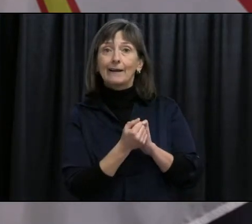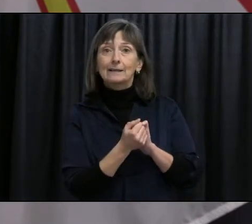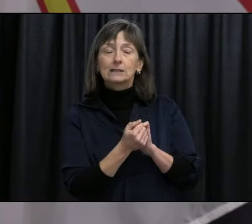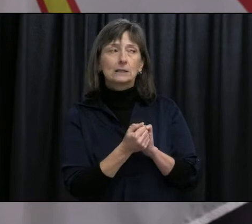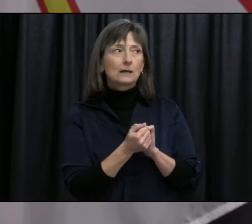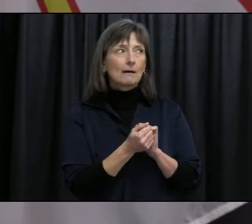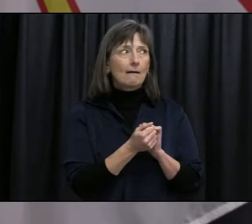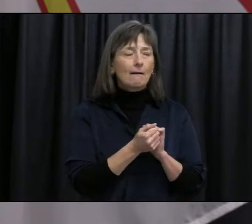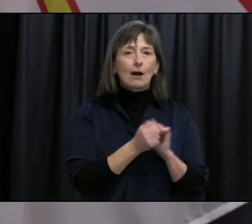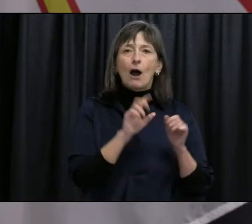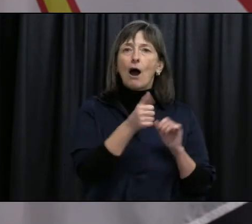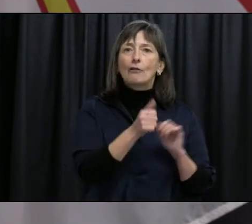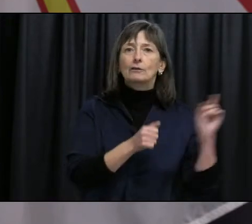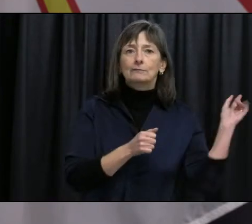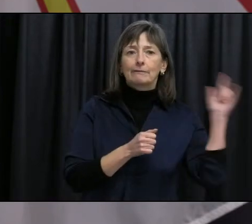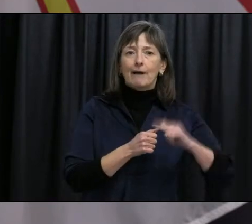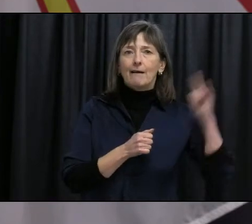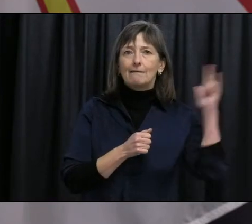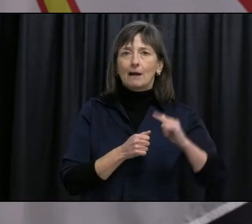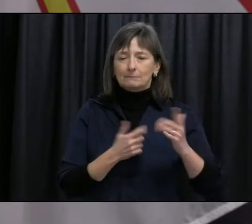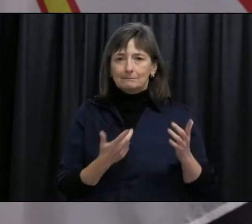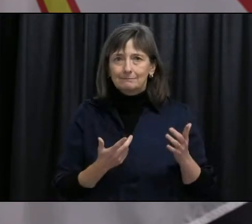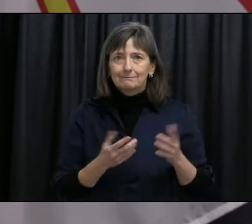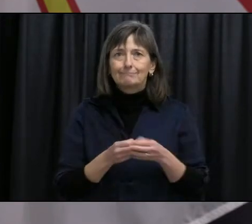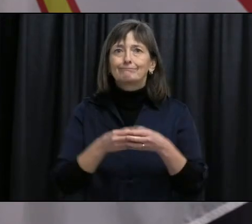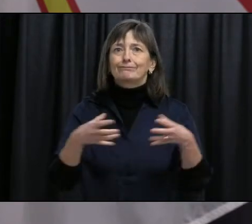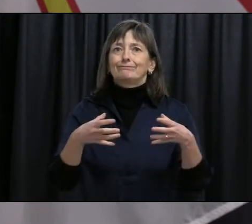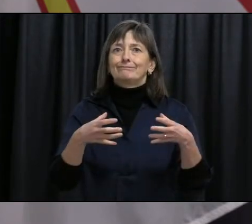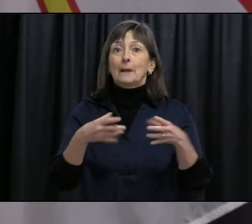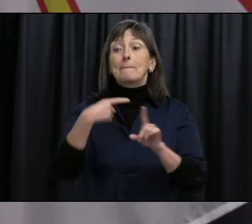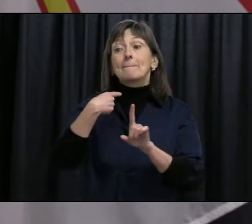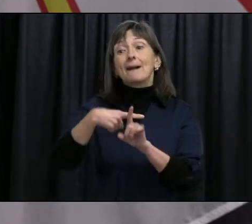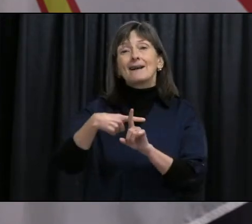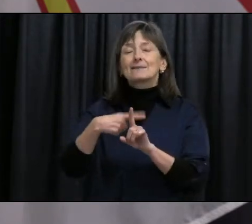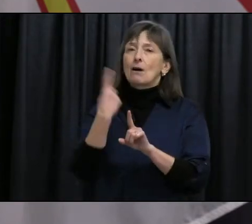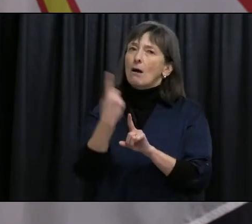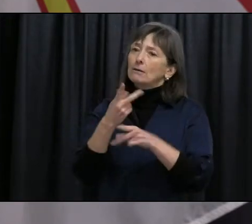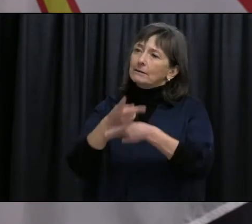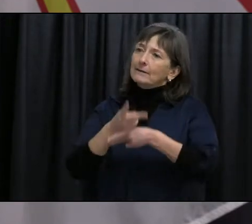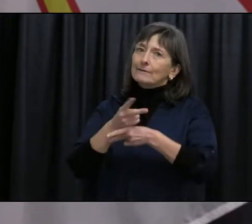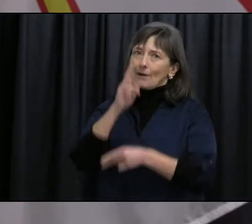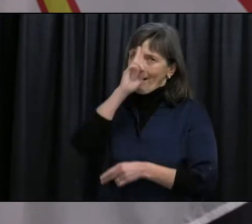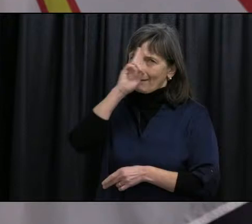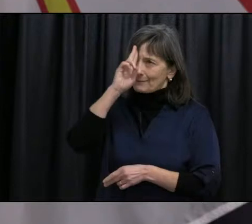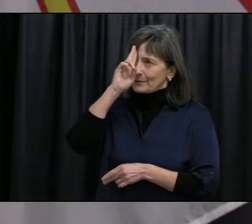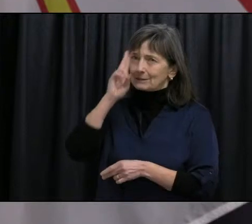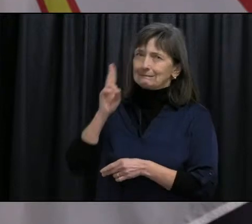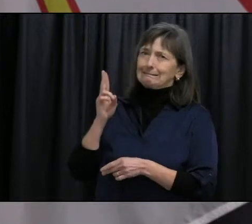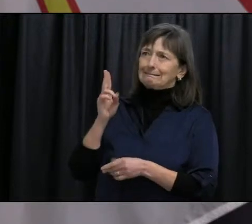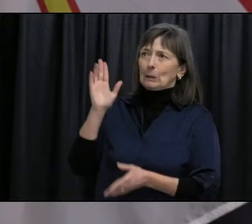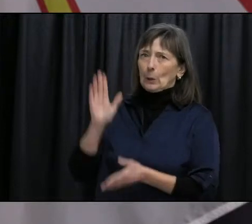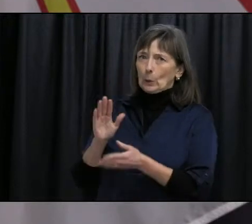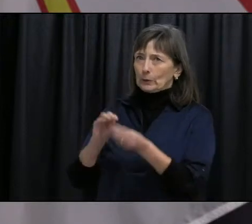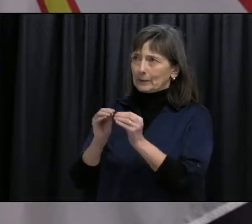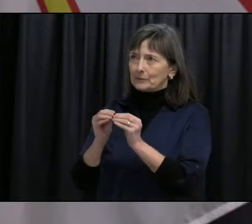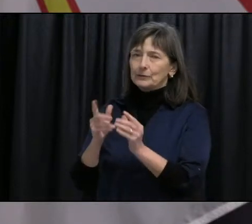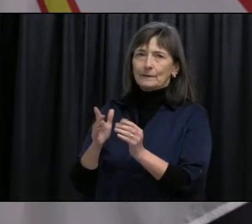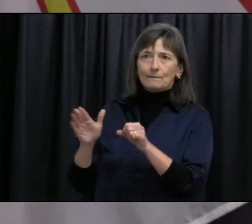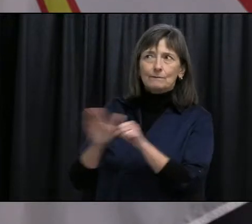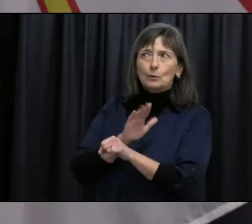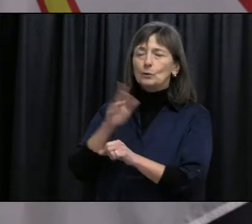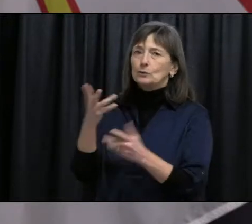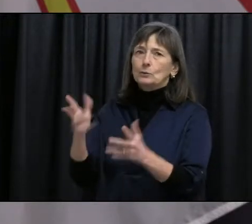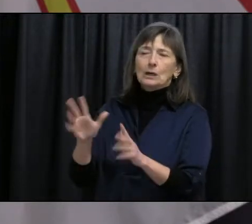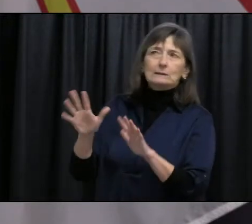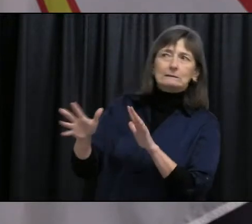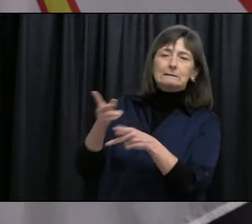capacity and our health system capacity as well. So we need to make sure that if we did have an outbreak